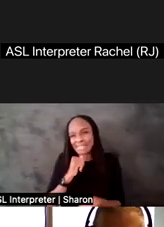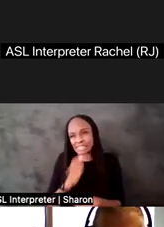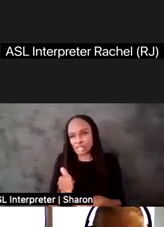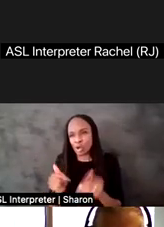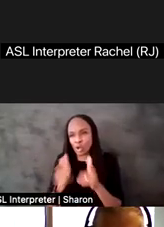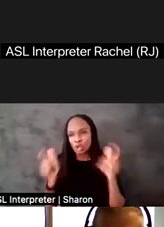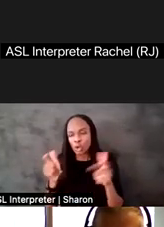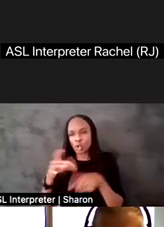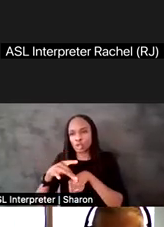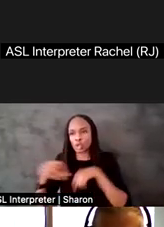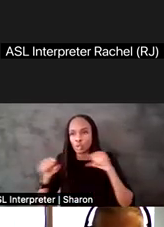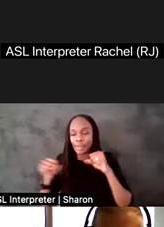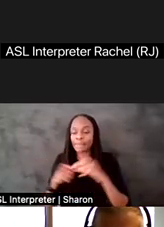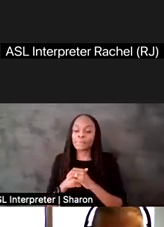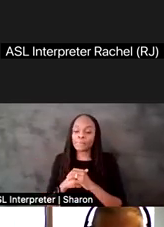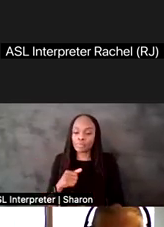to,